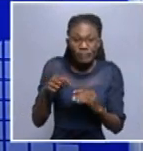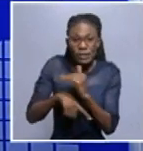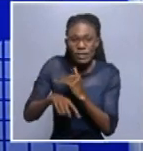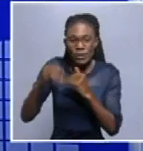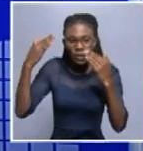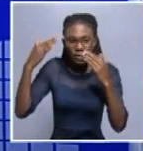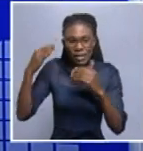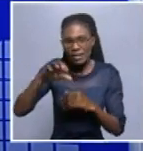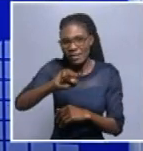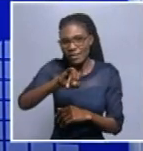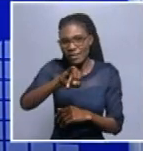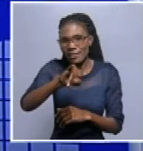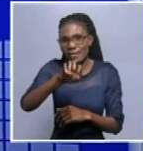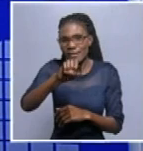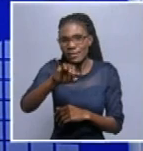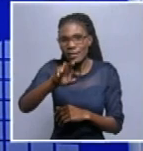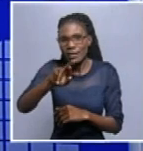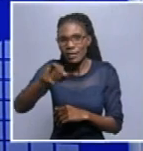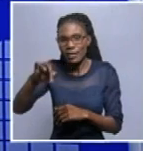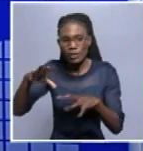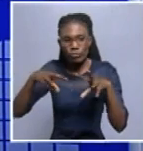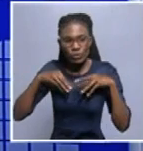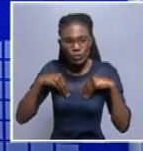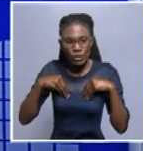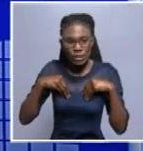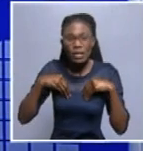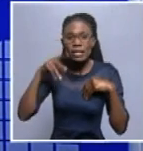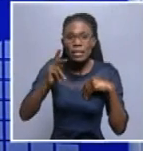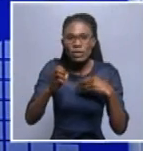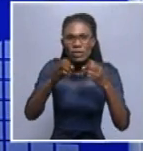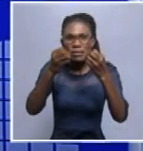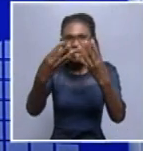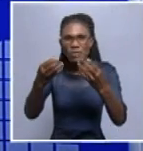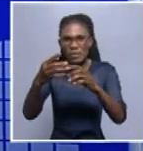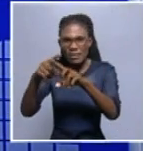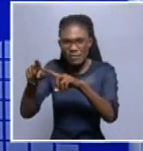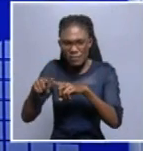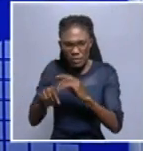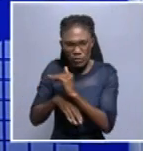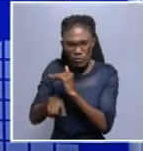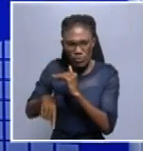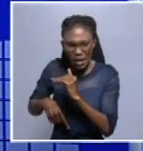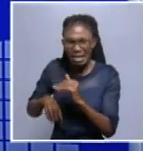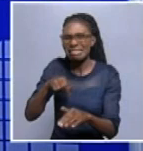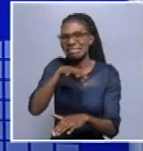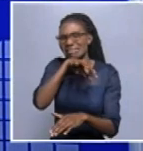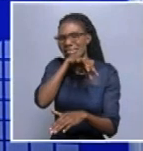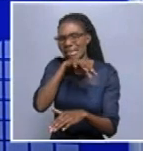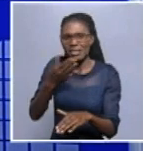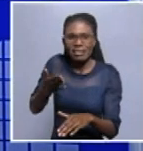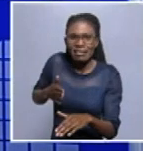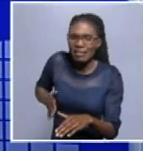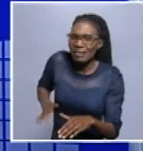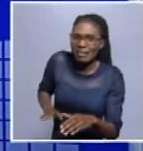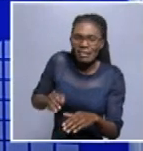biggest economies and most influential countries, Nigeria, Egypt, and South Africa, have strongly come out against Israel's